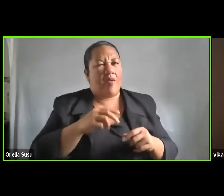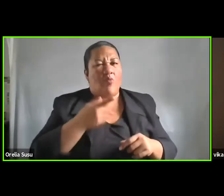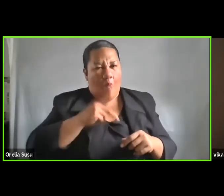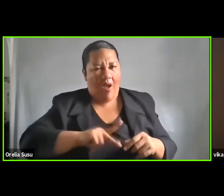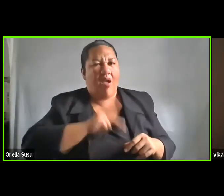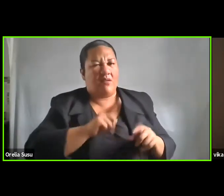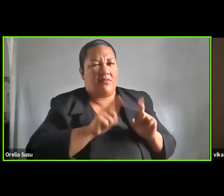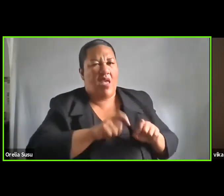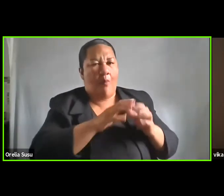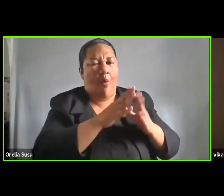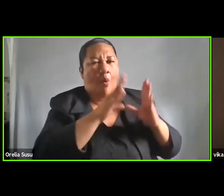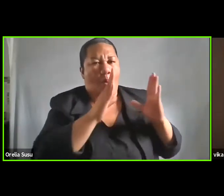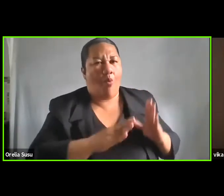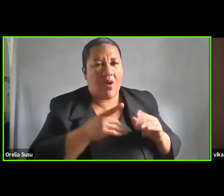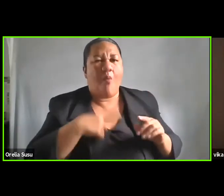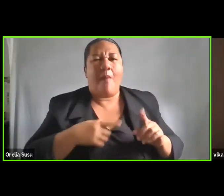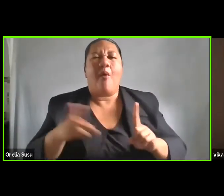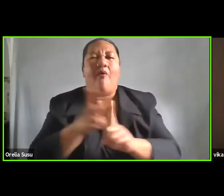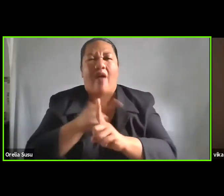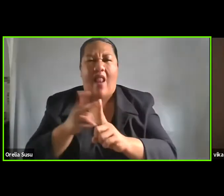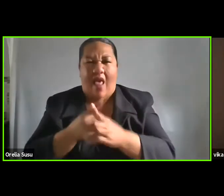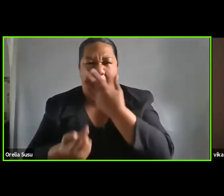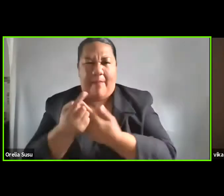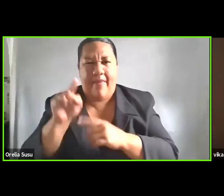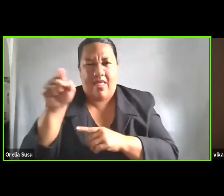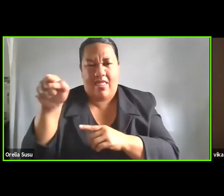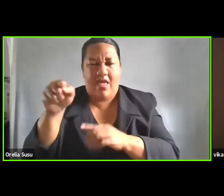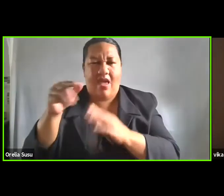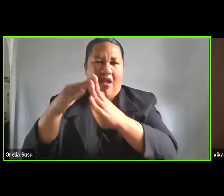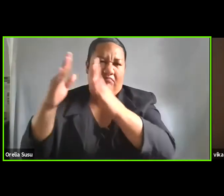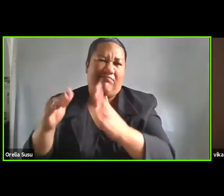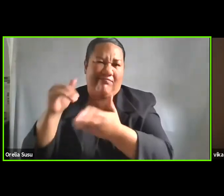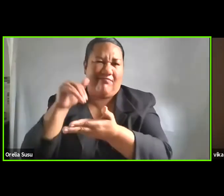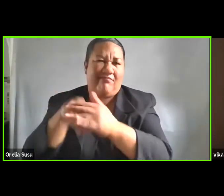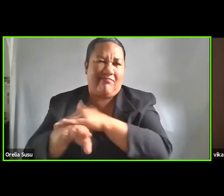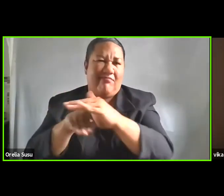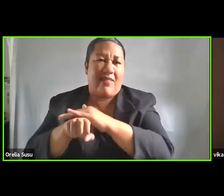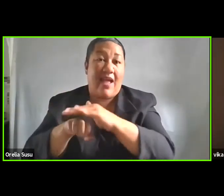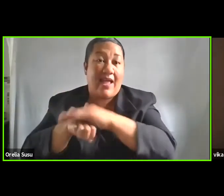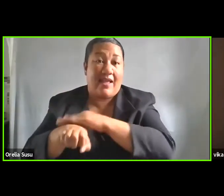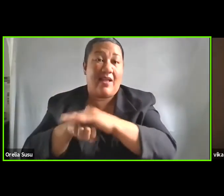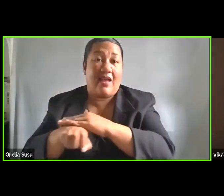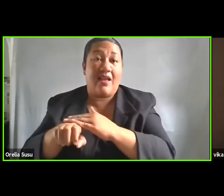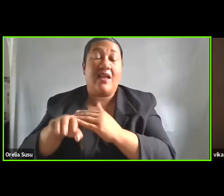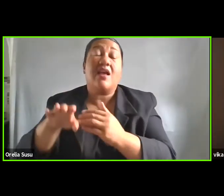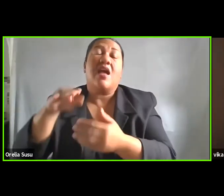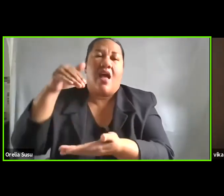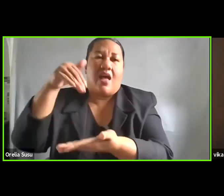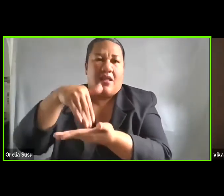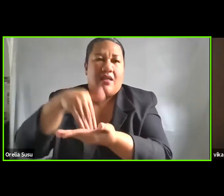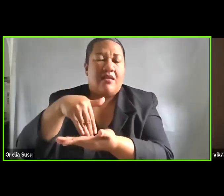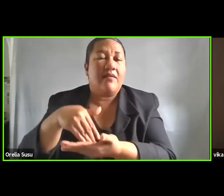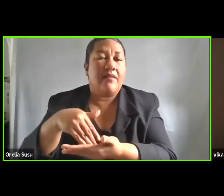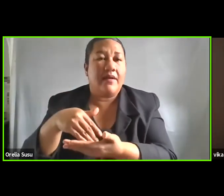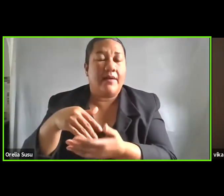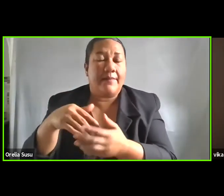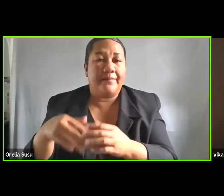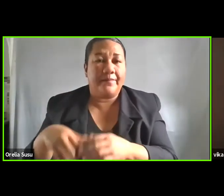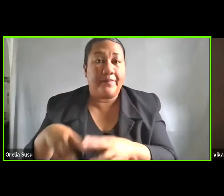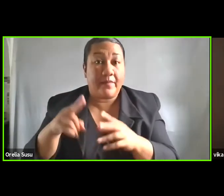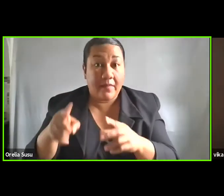and violated. The question to ask is what does it take to be resilient? DFO equality has been